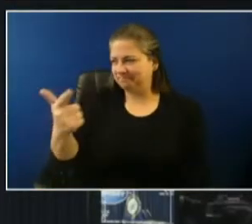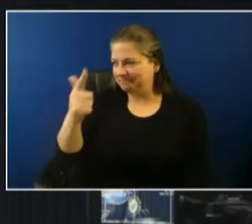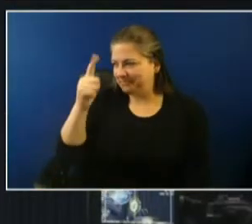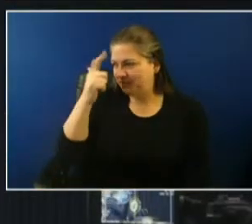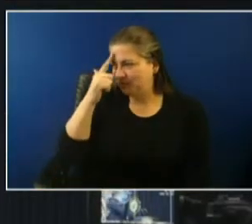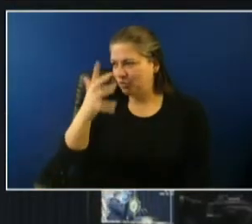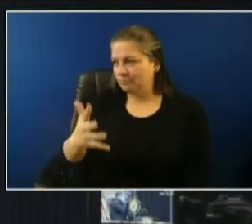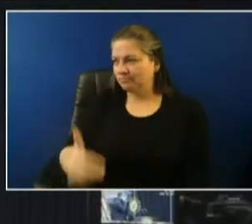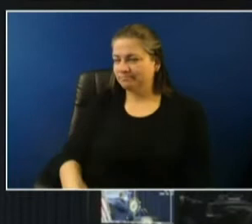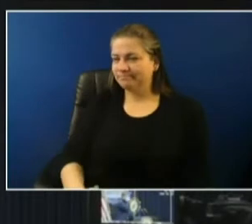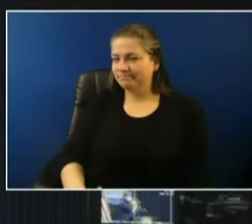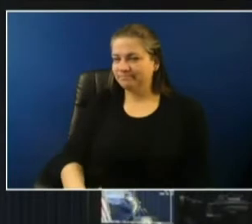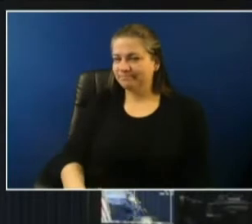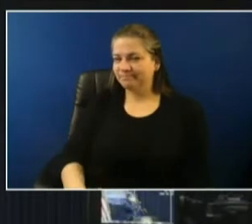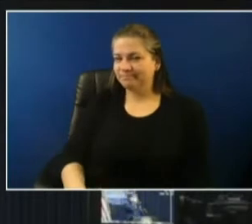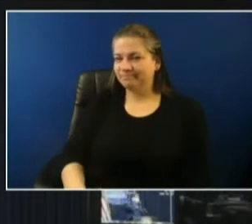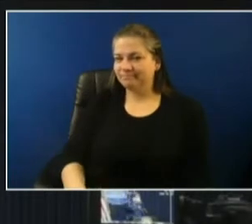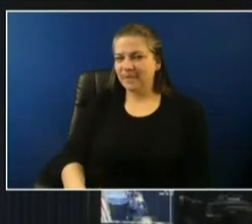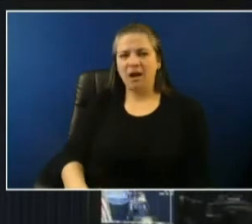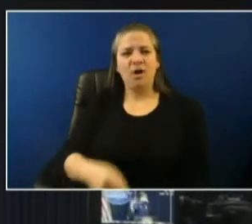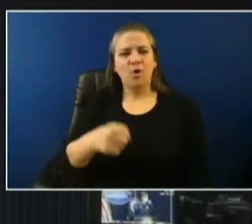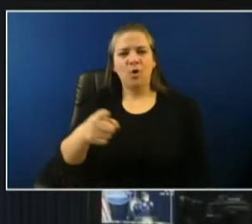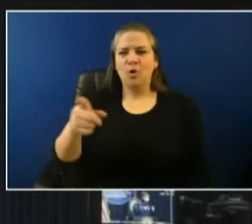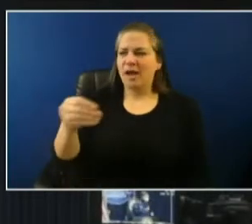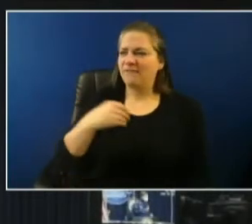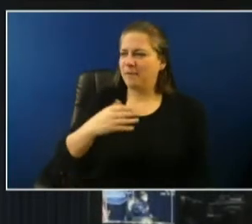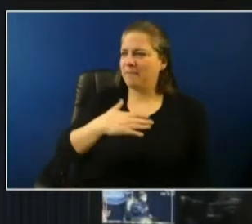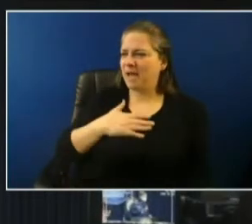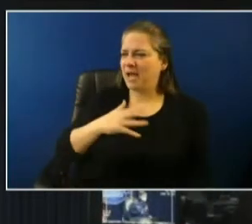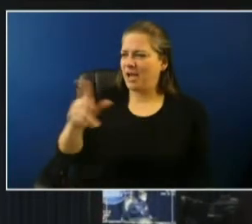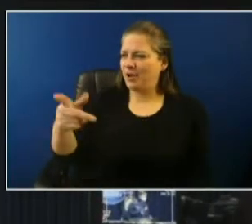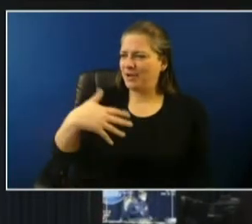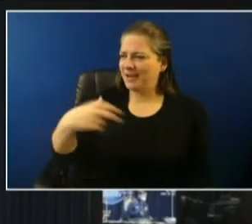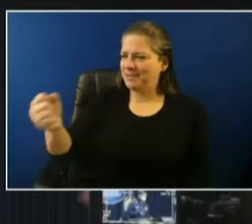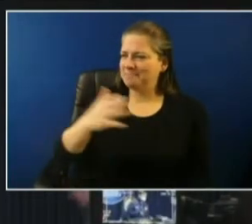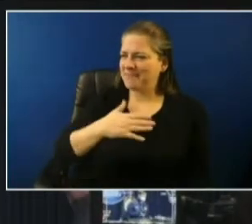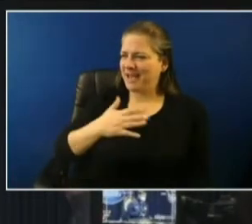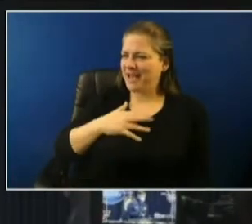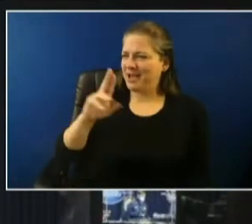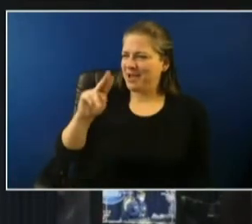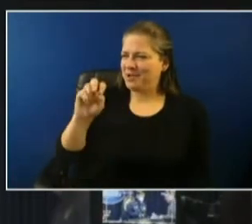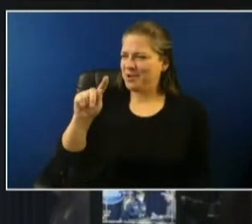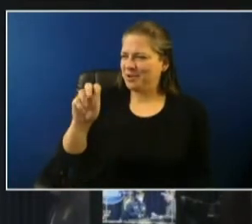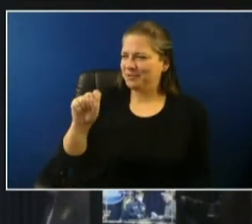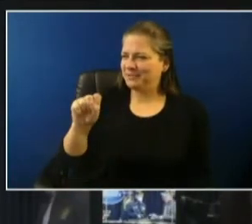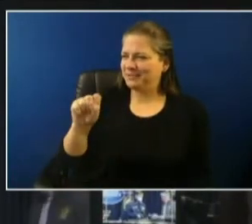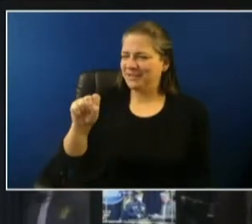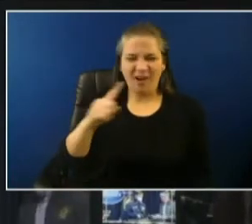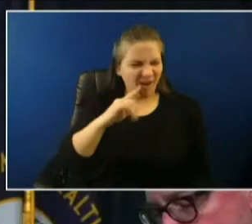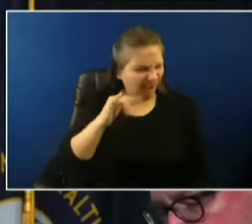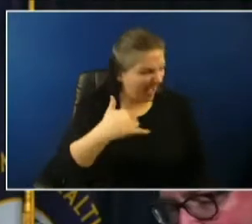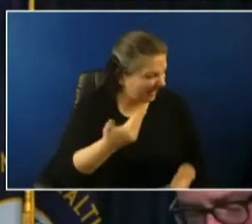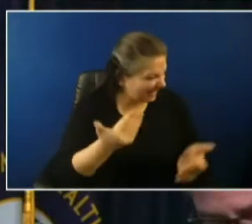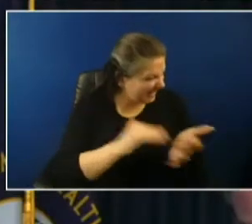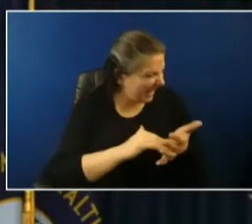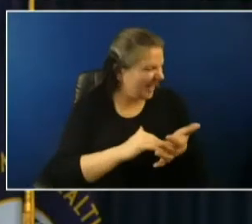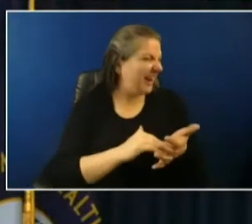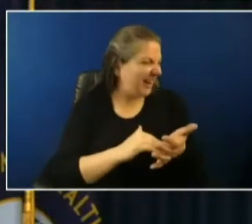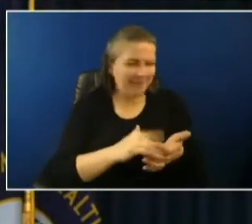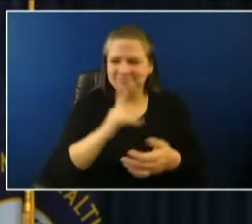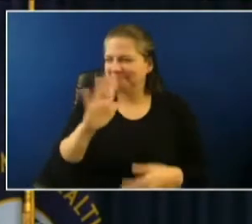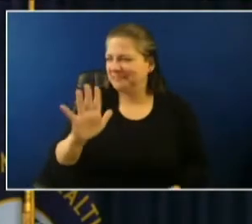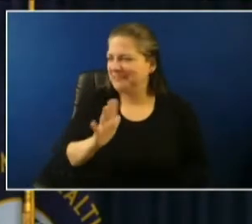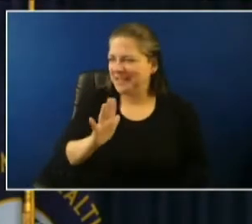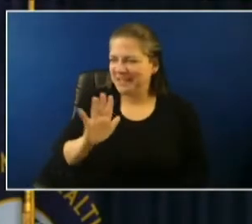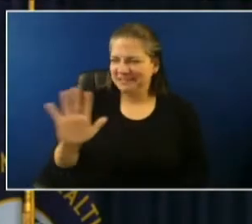I think you have my notes too. I did. Sorry. That's okay. I don't think I did. Maybe. No, Michael Dawson has my